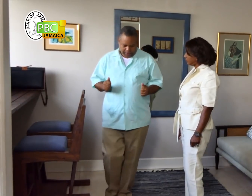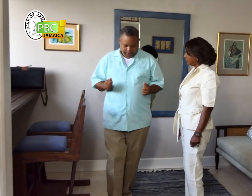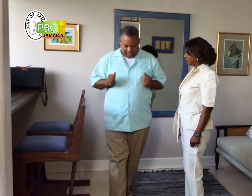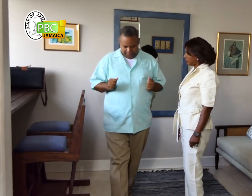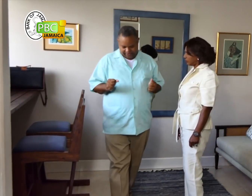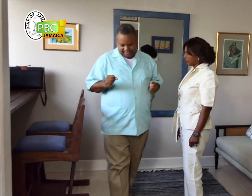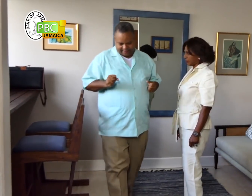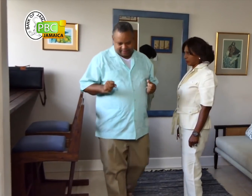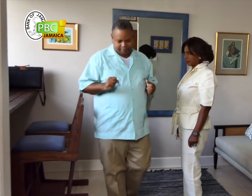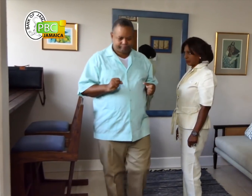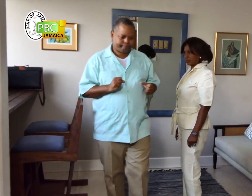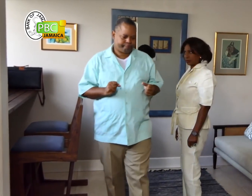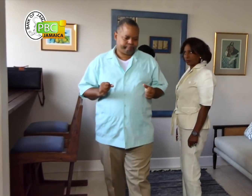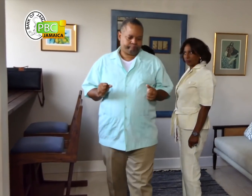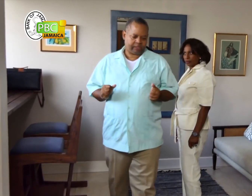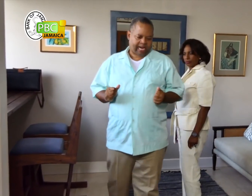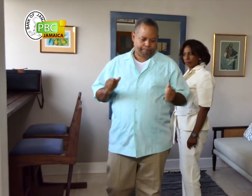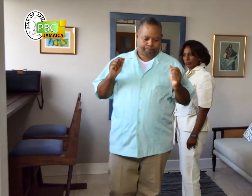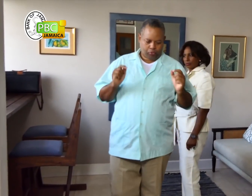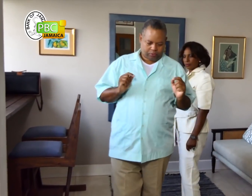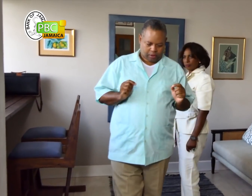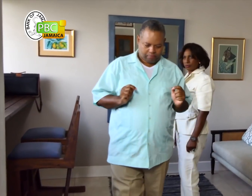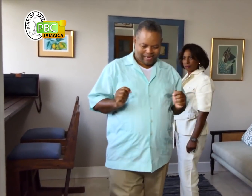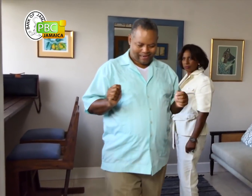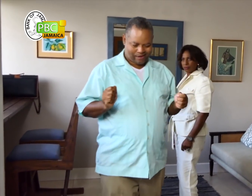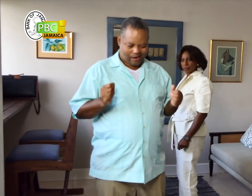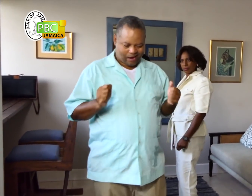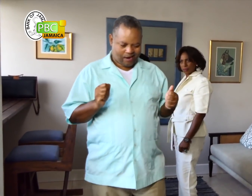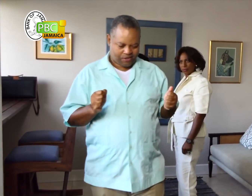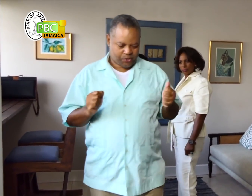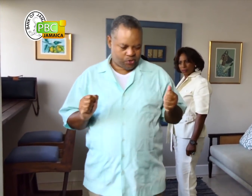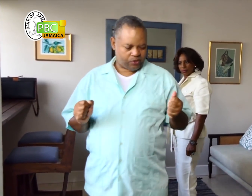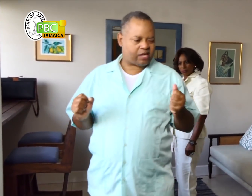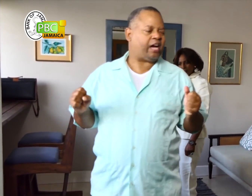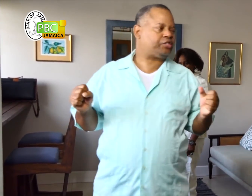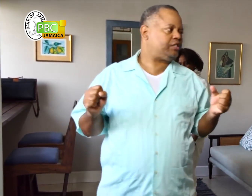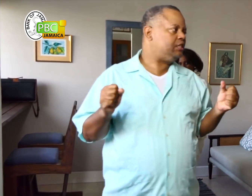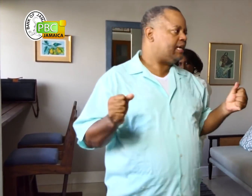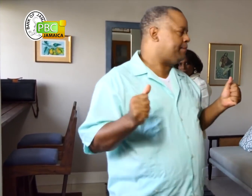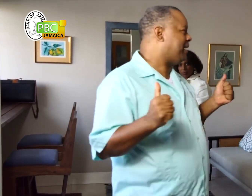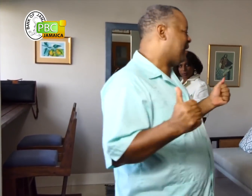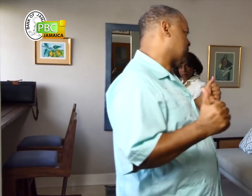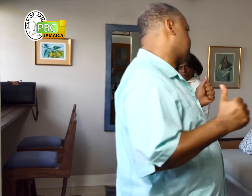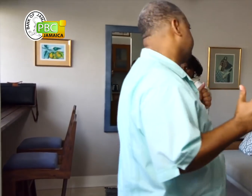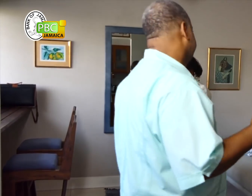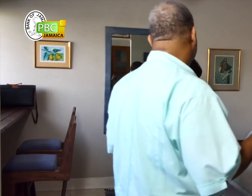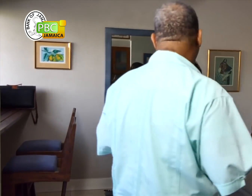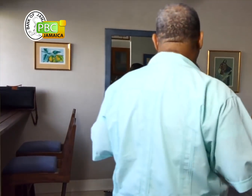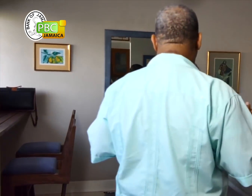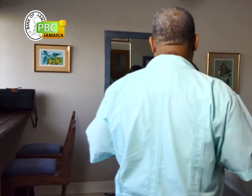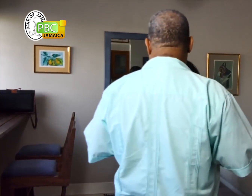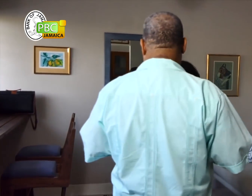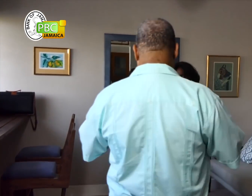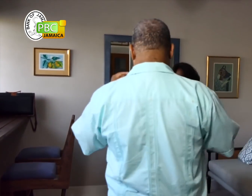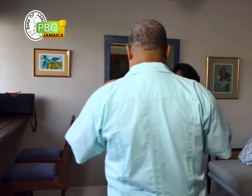I follow your advice and put my hard-earned cash in at the bank, and the